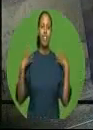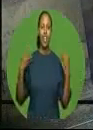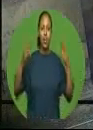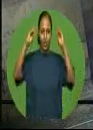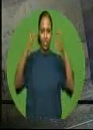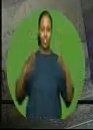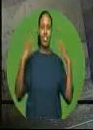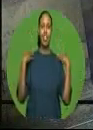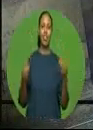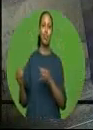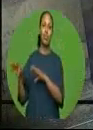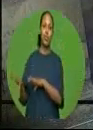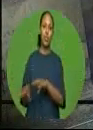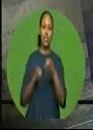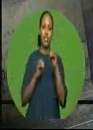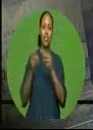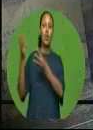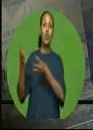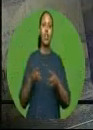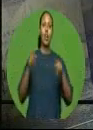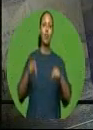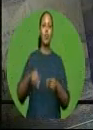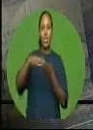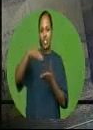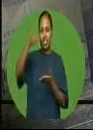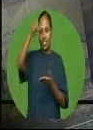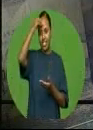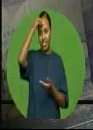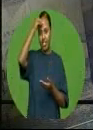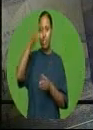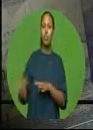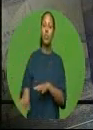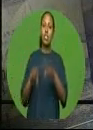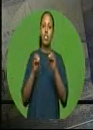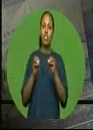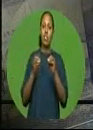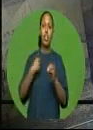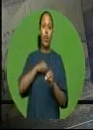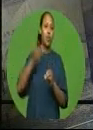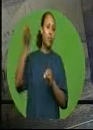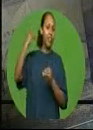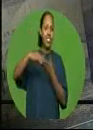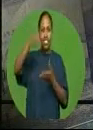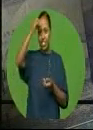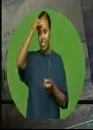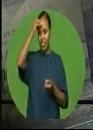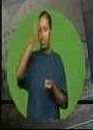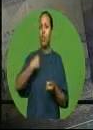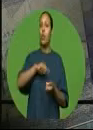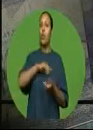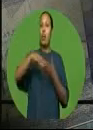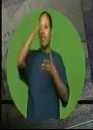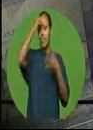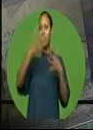Hello teacher, hello students. Welcome to today's lesson. Students, in our previous lesson, we